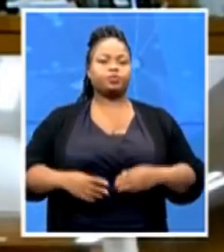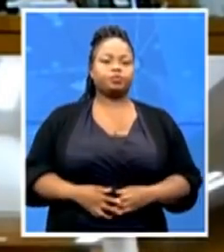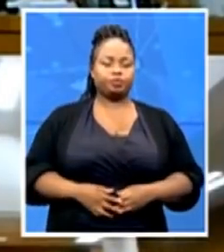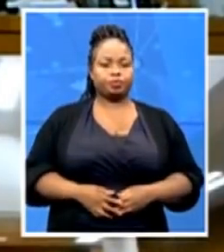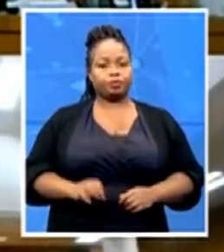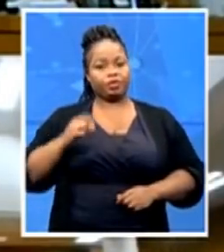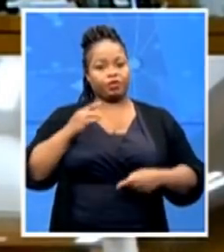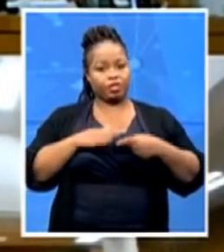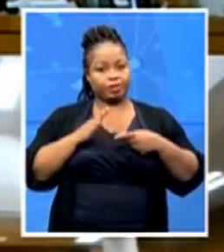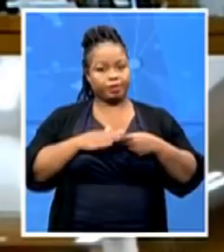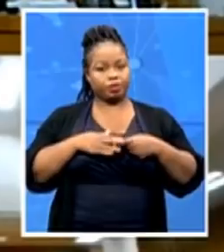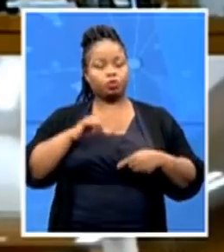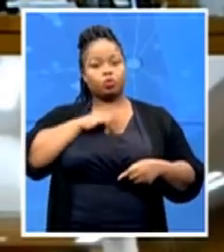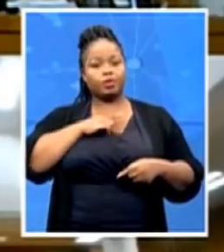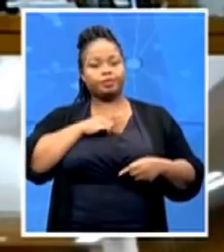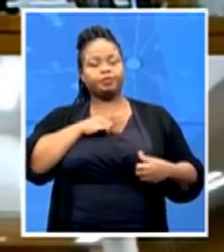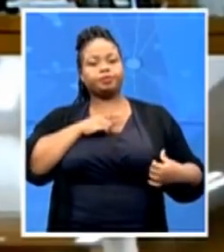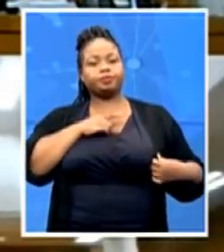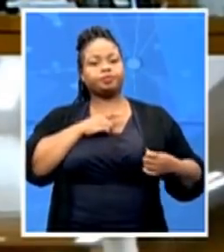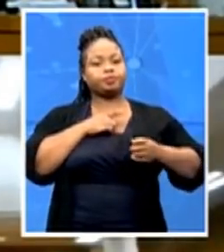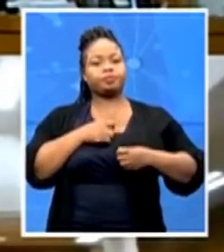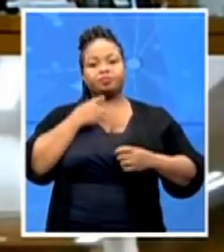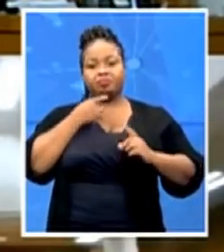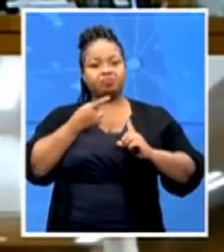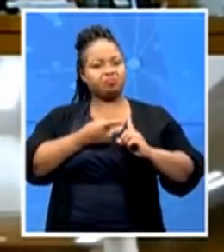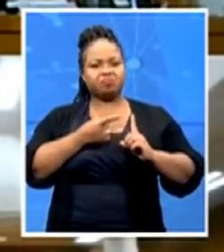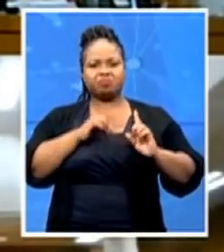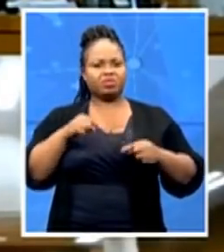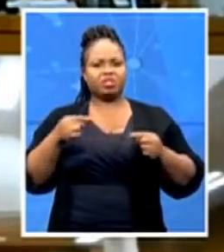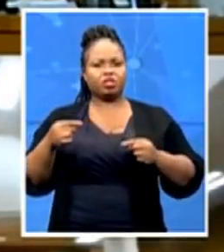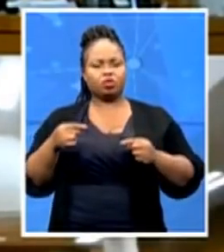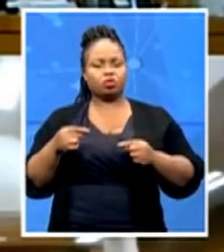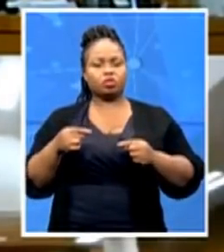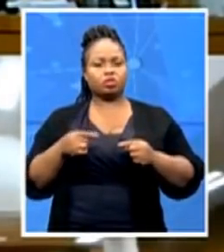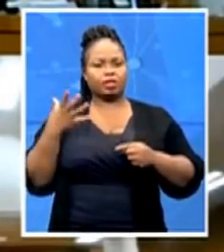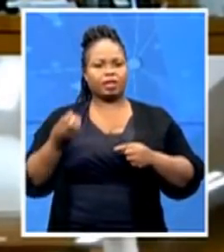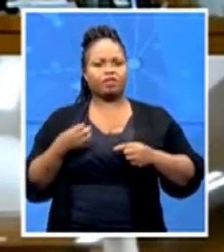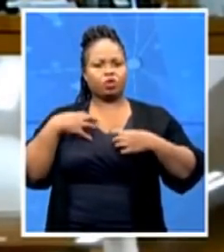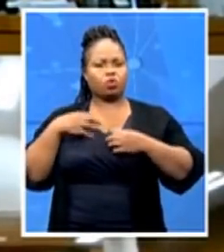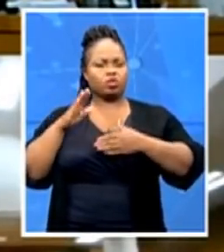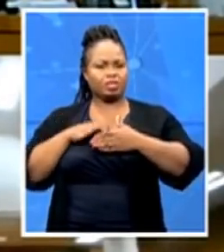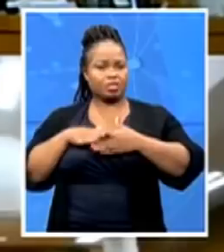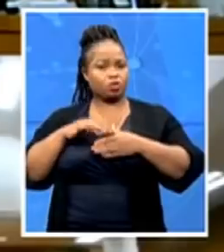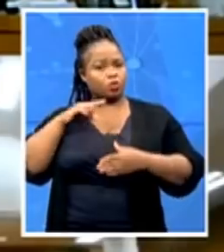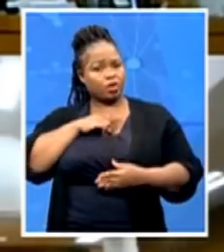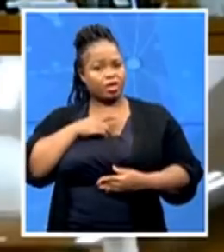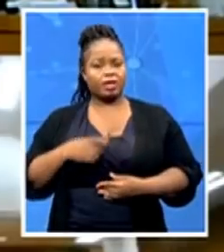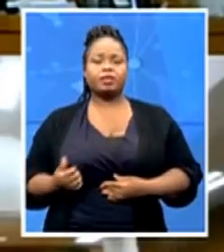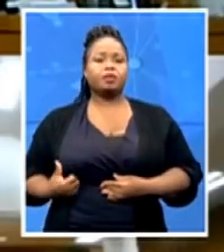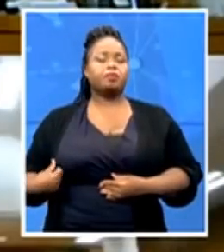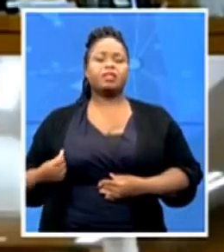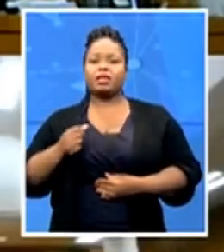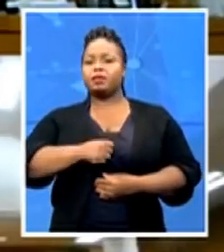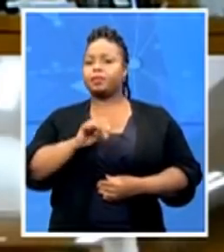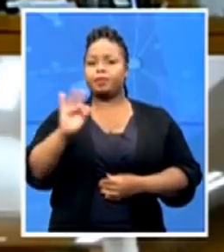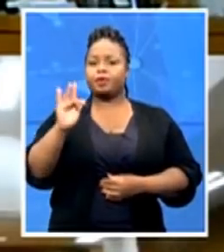the office bearer is not entitled to any reasons is that none of them, these decisions or resolutions, is administrative